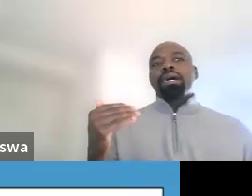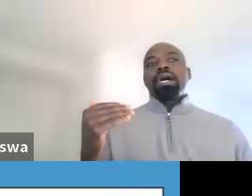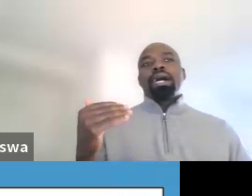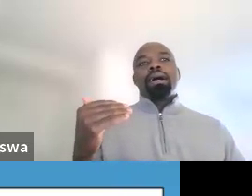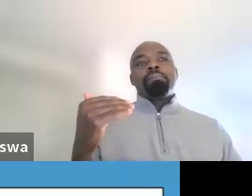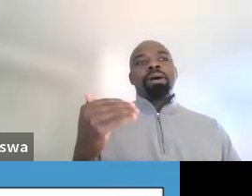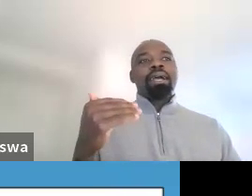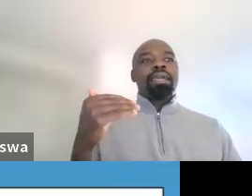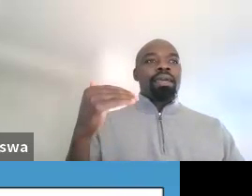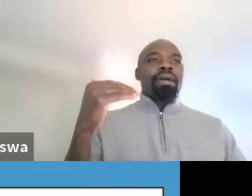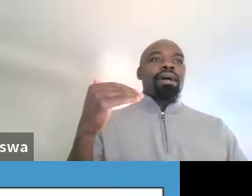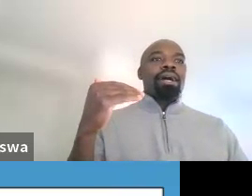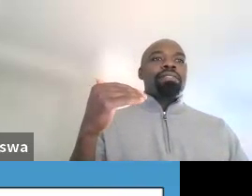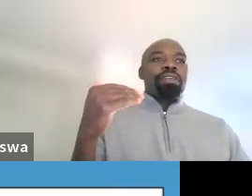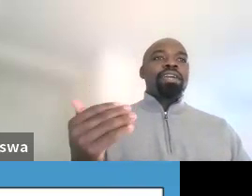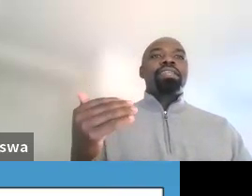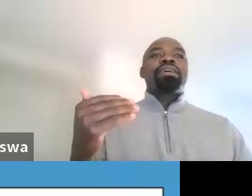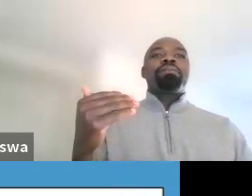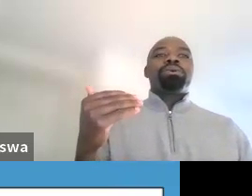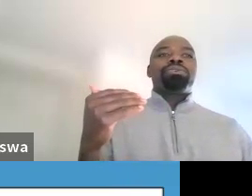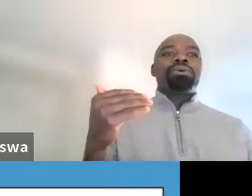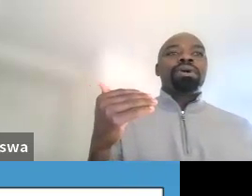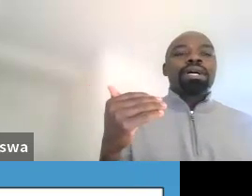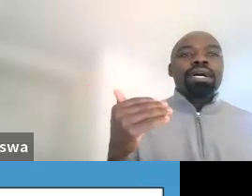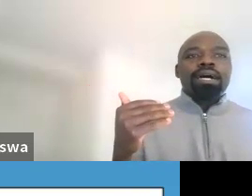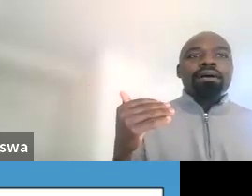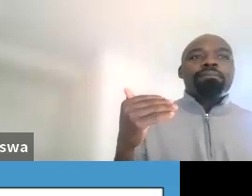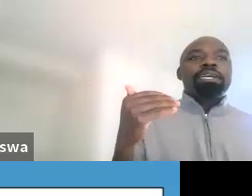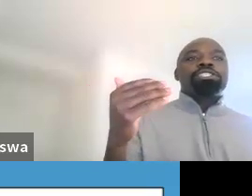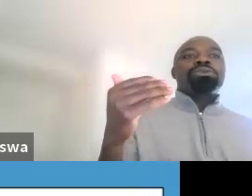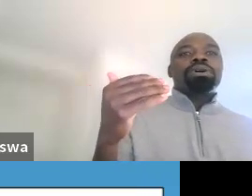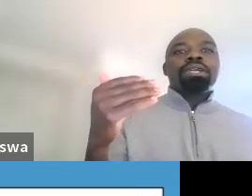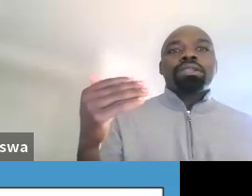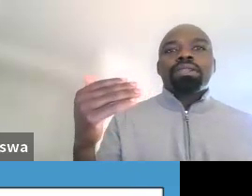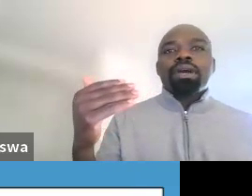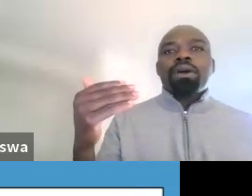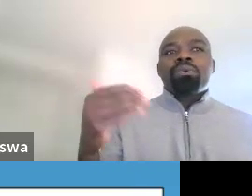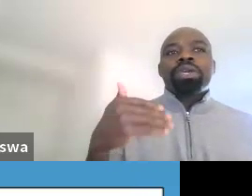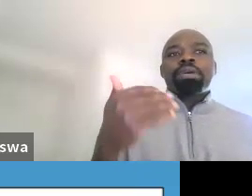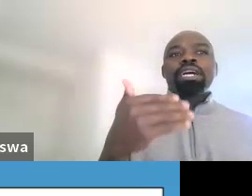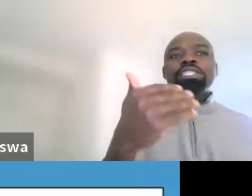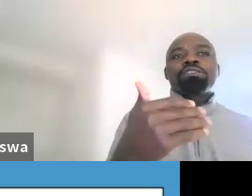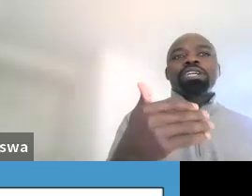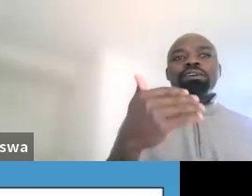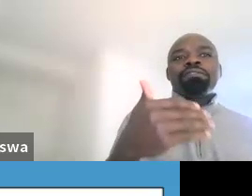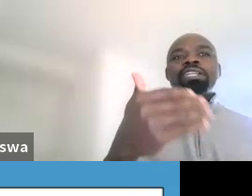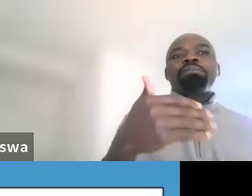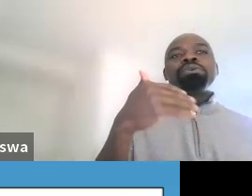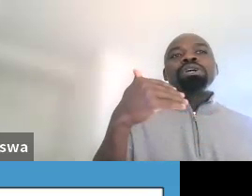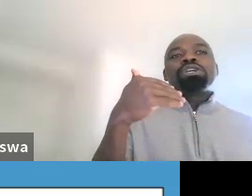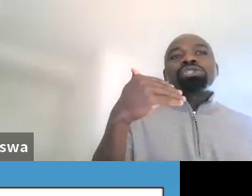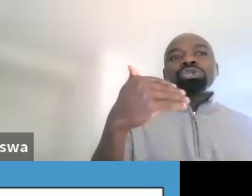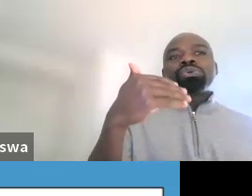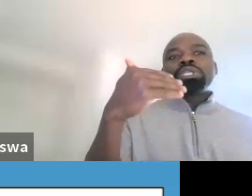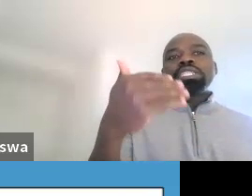conclude by thanking them, but also making sure that we make ourselves